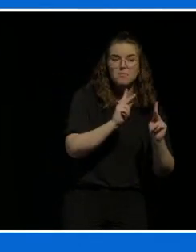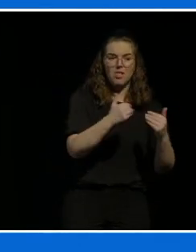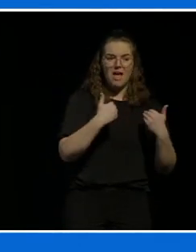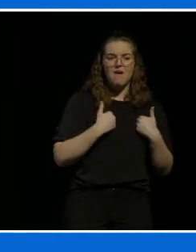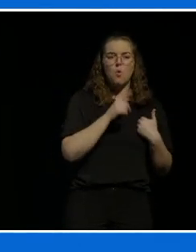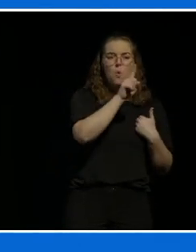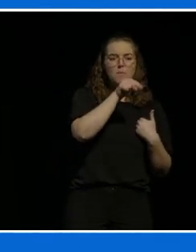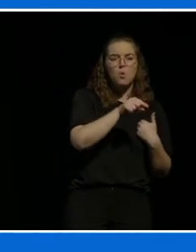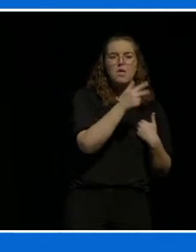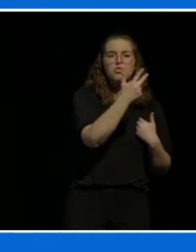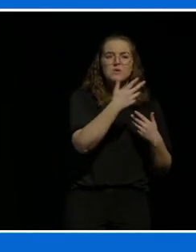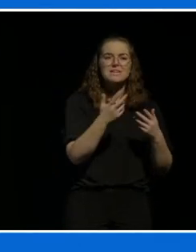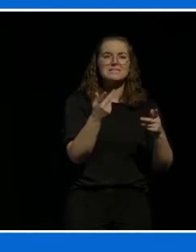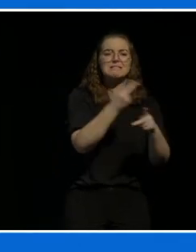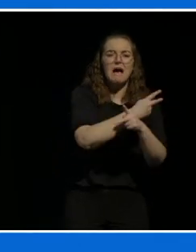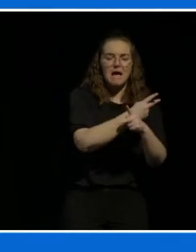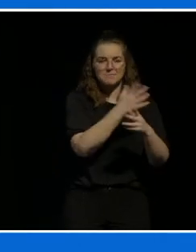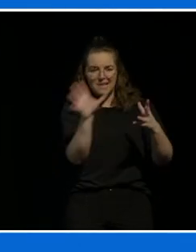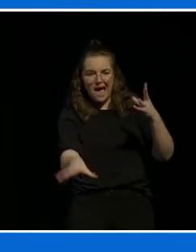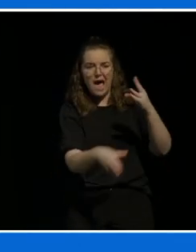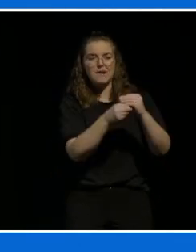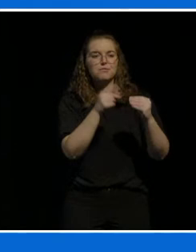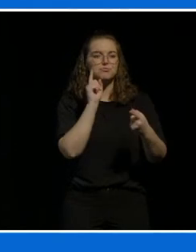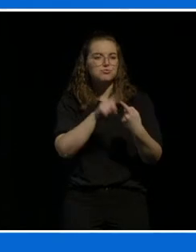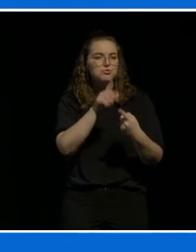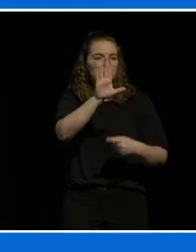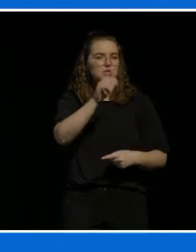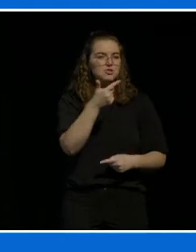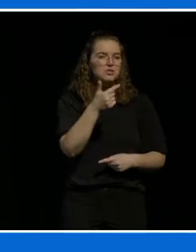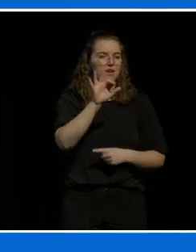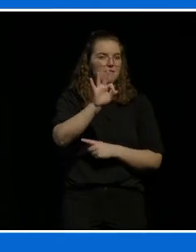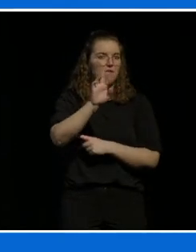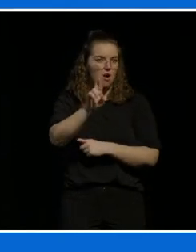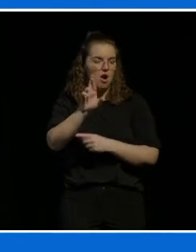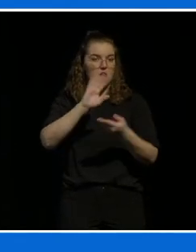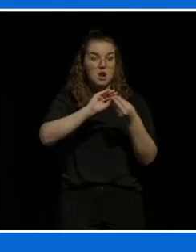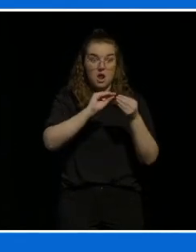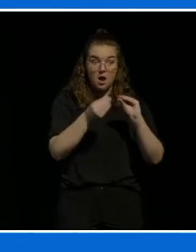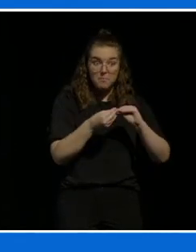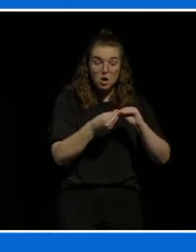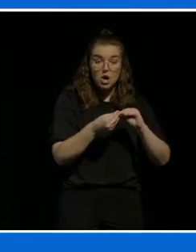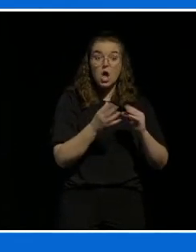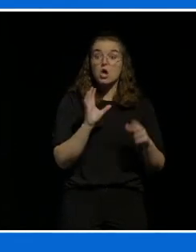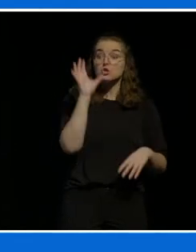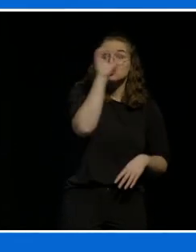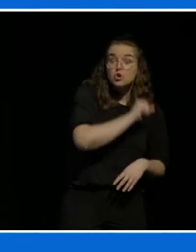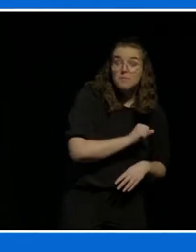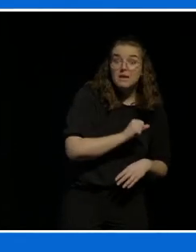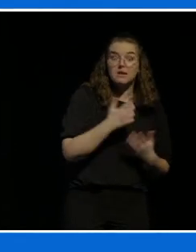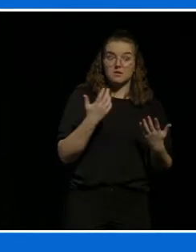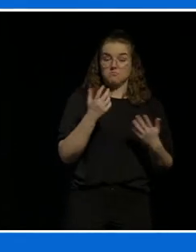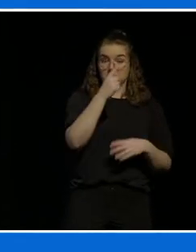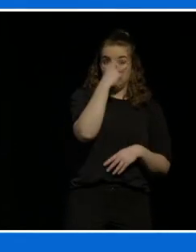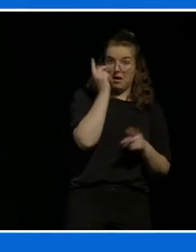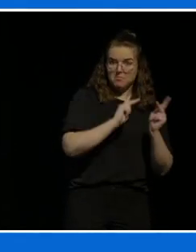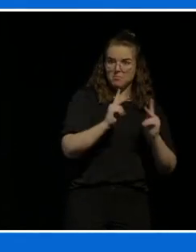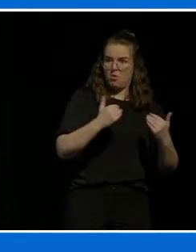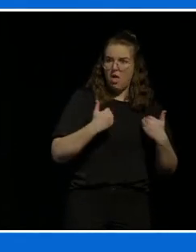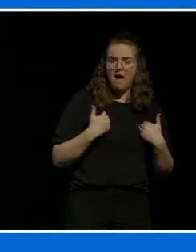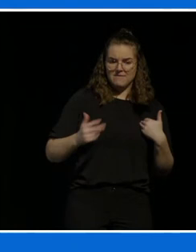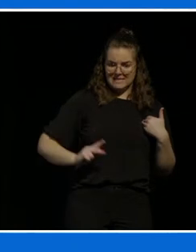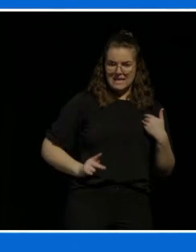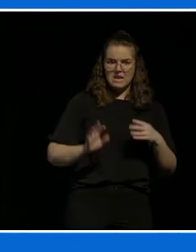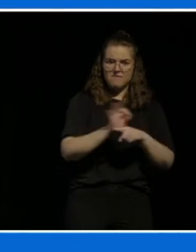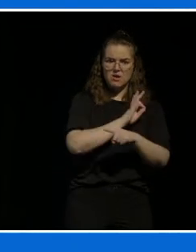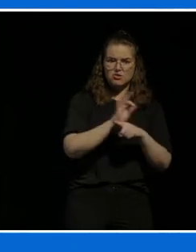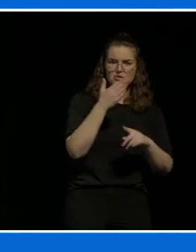multiplier added to their GFR equation, assuming that all black patients have better kidney functioning than any other race. And this was only